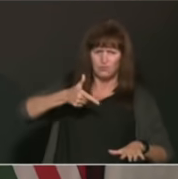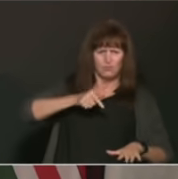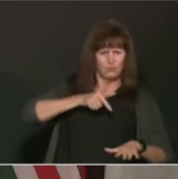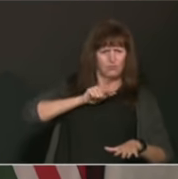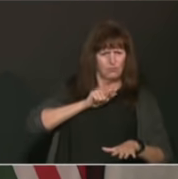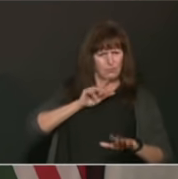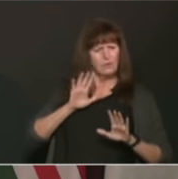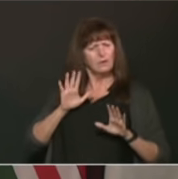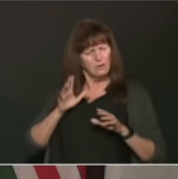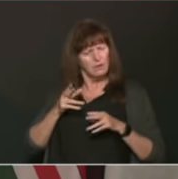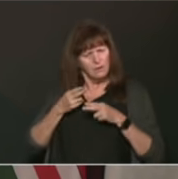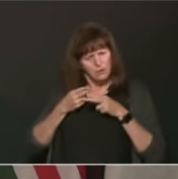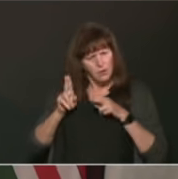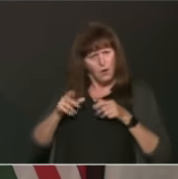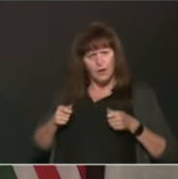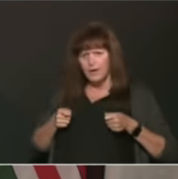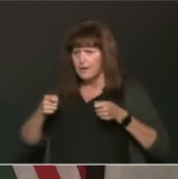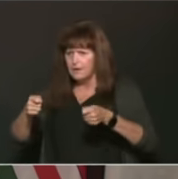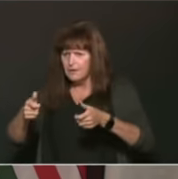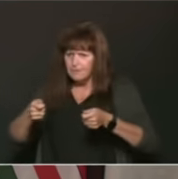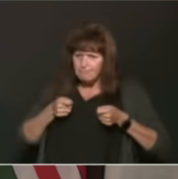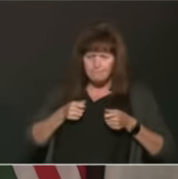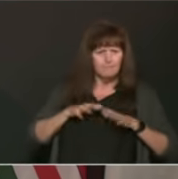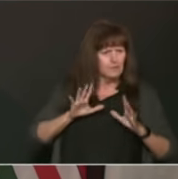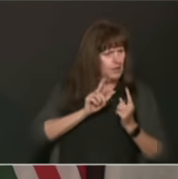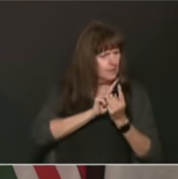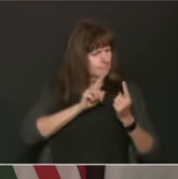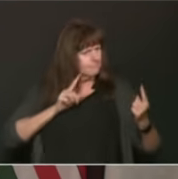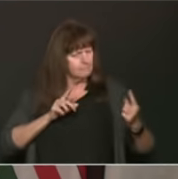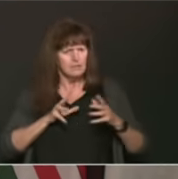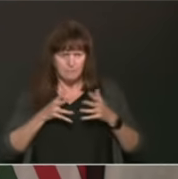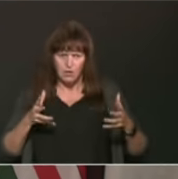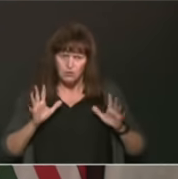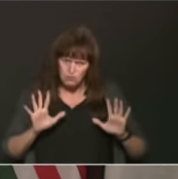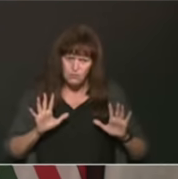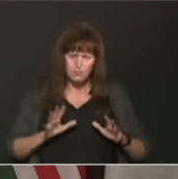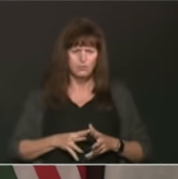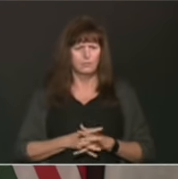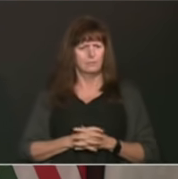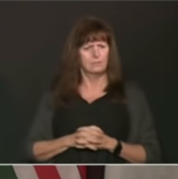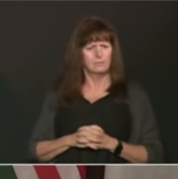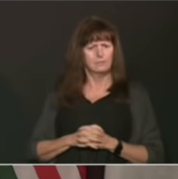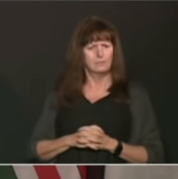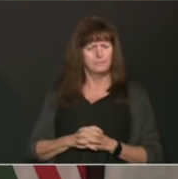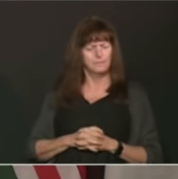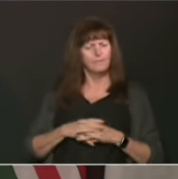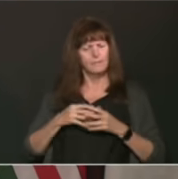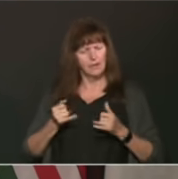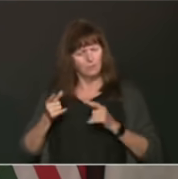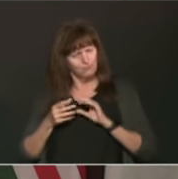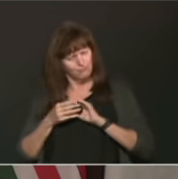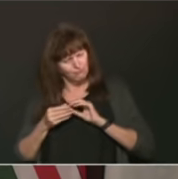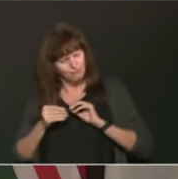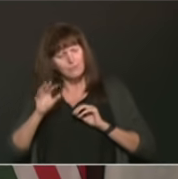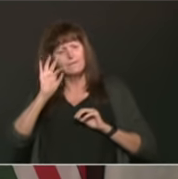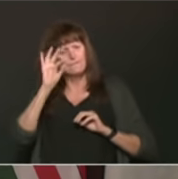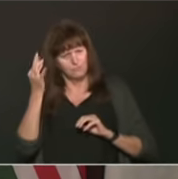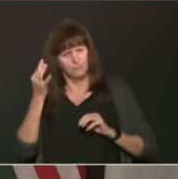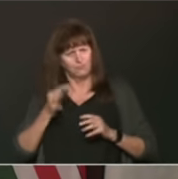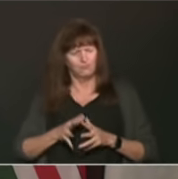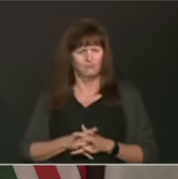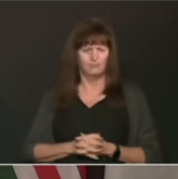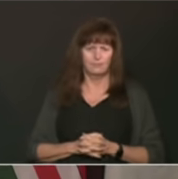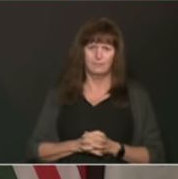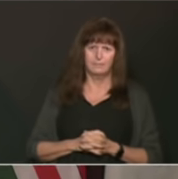possible. L'Halloween arrive bientôt. Halloween is coming soon, and I know that our children want to fill